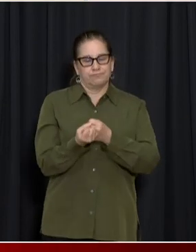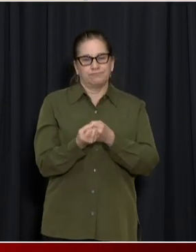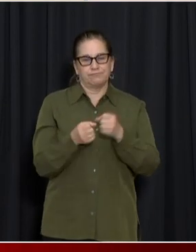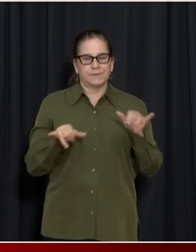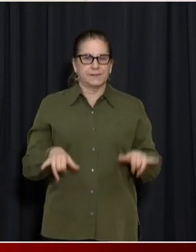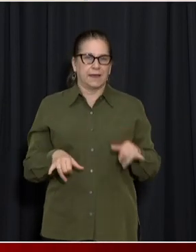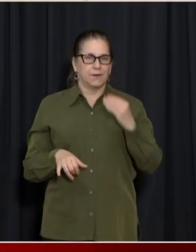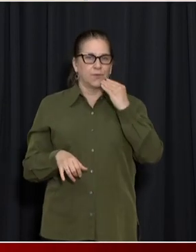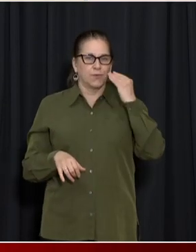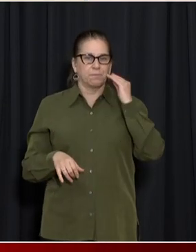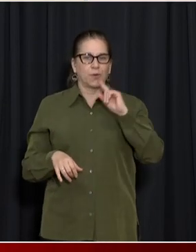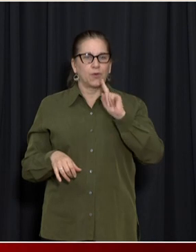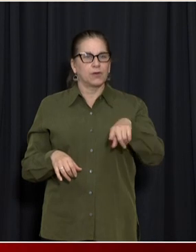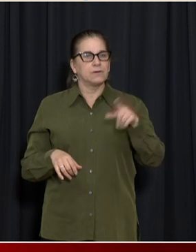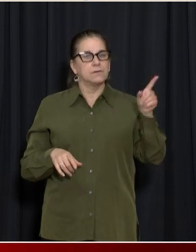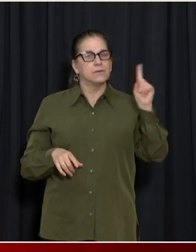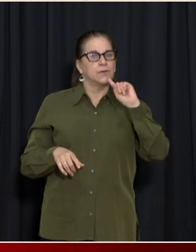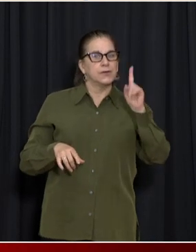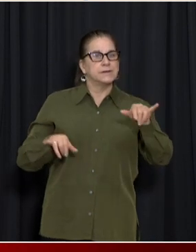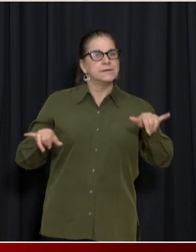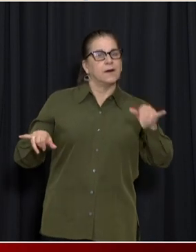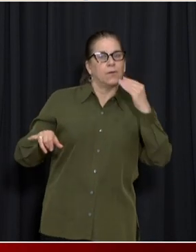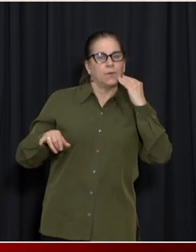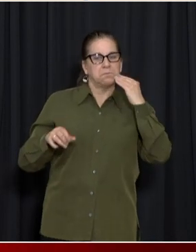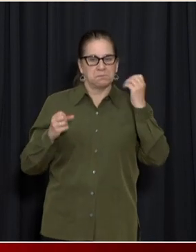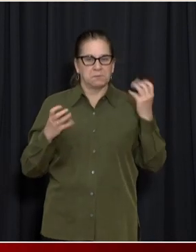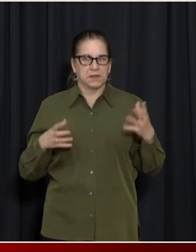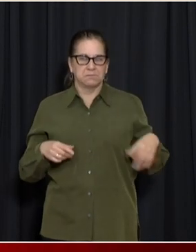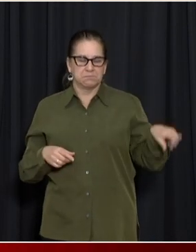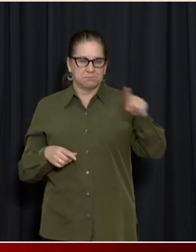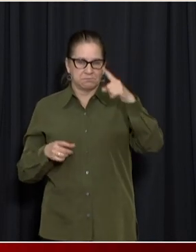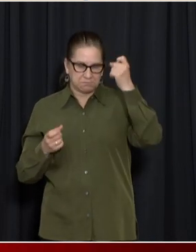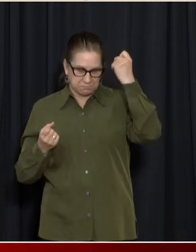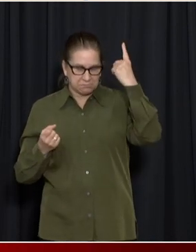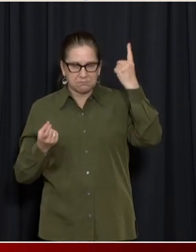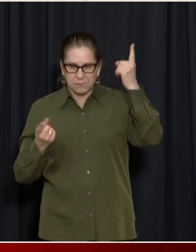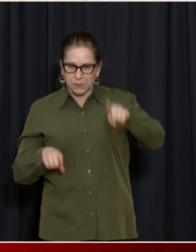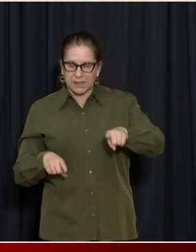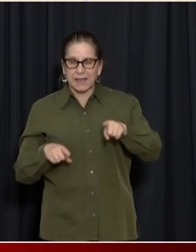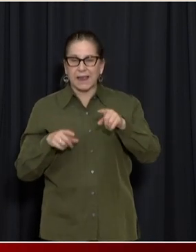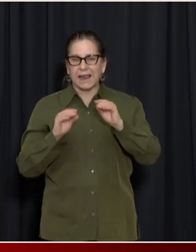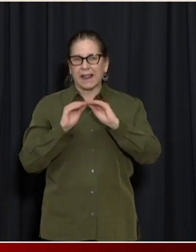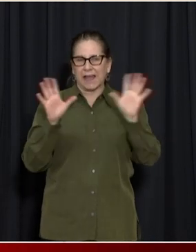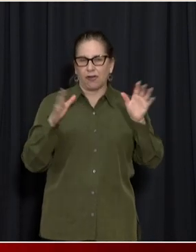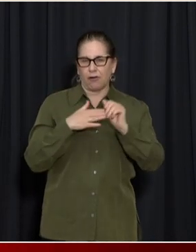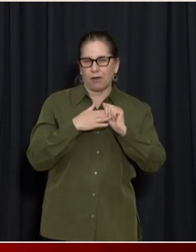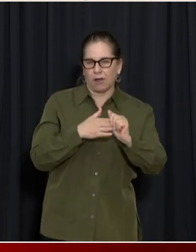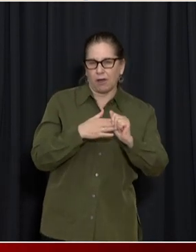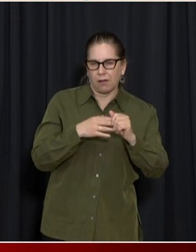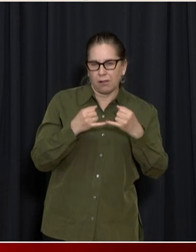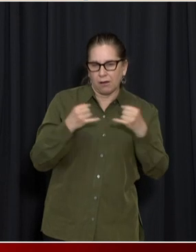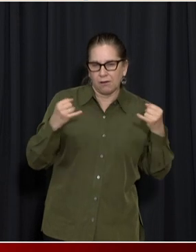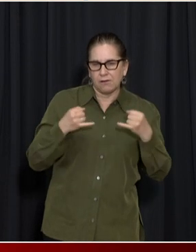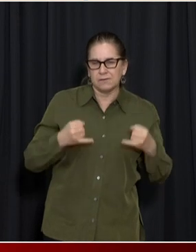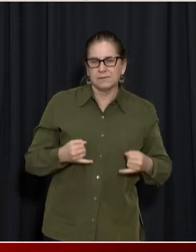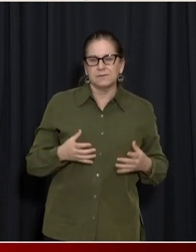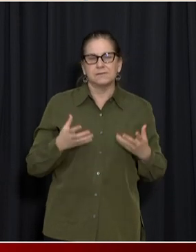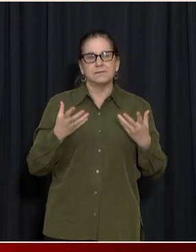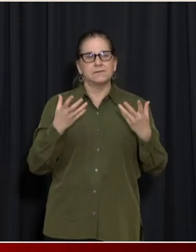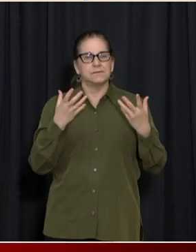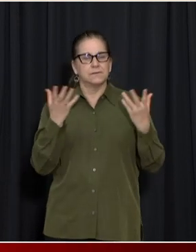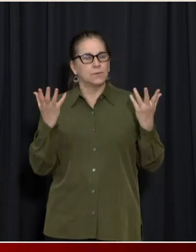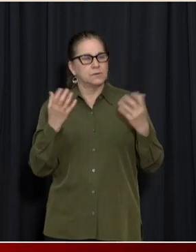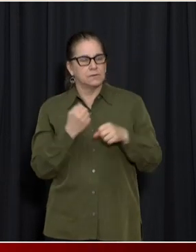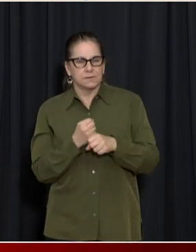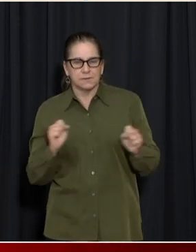clear guidance and communications around what is allowed and what is safe. Nearly 2/3